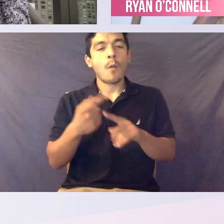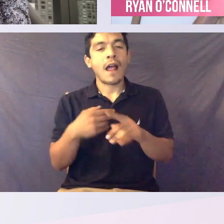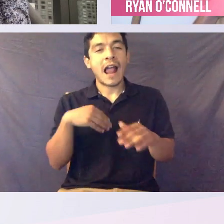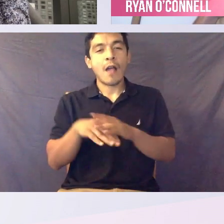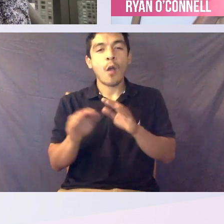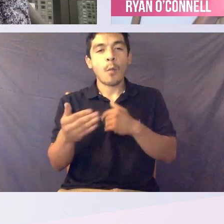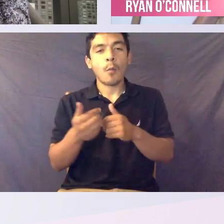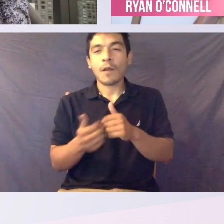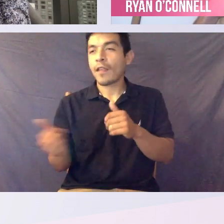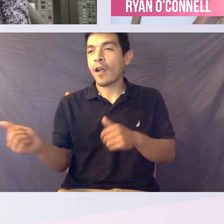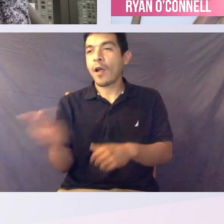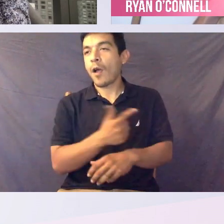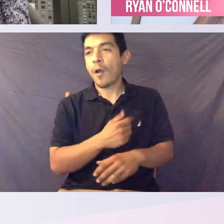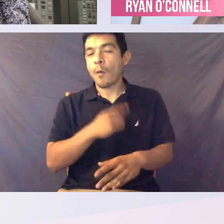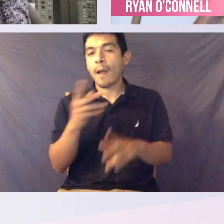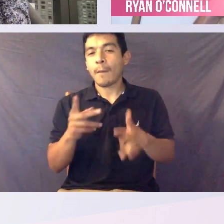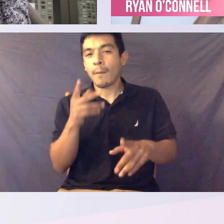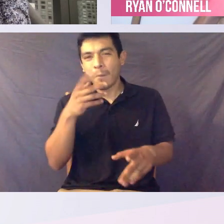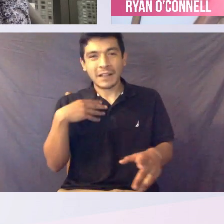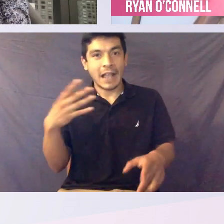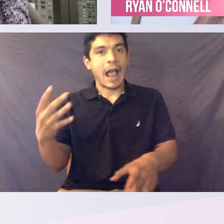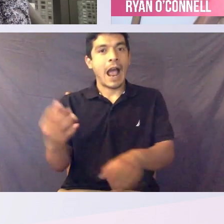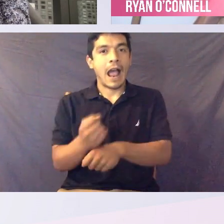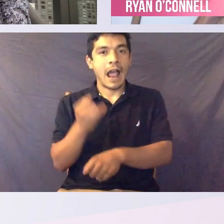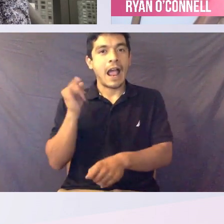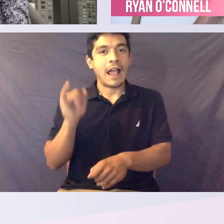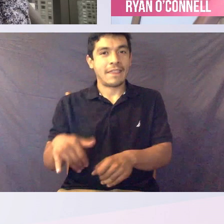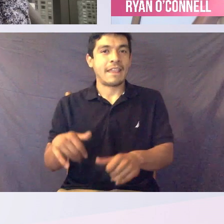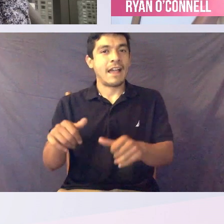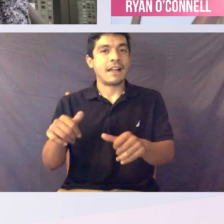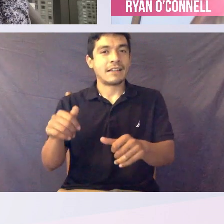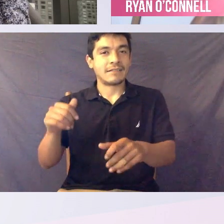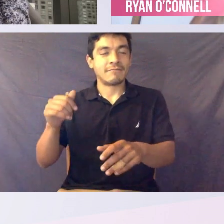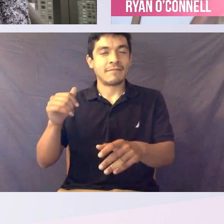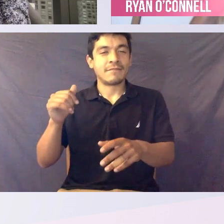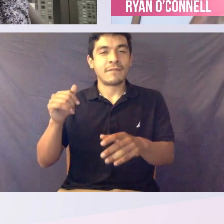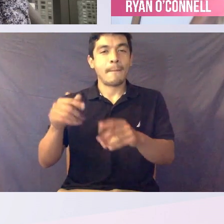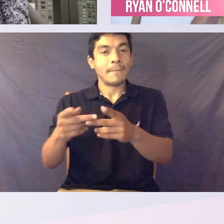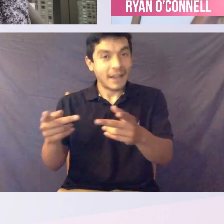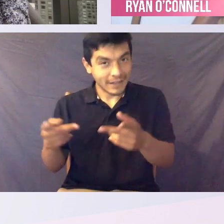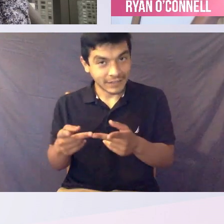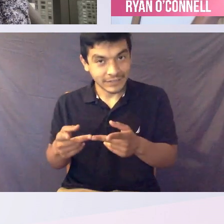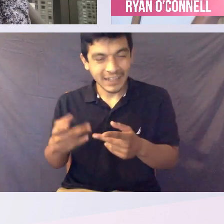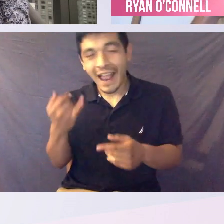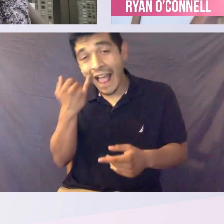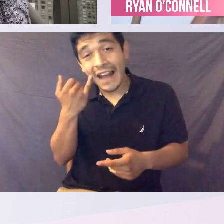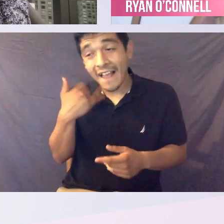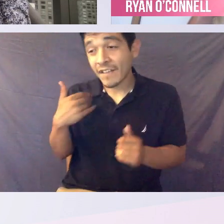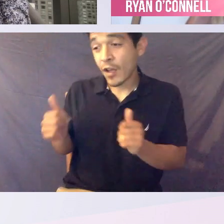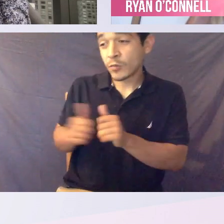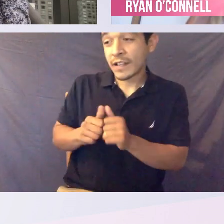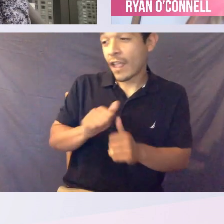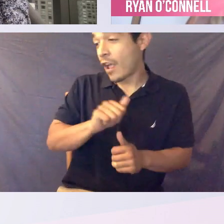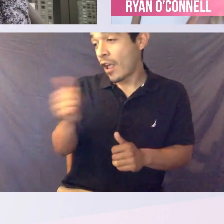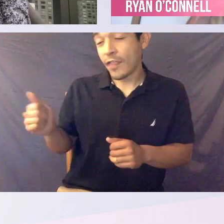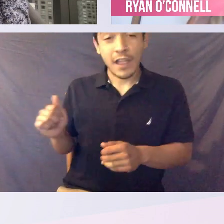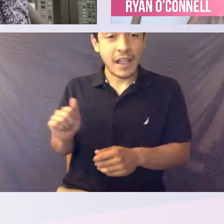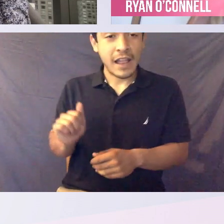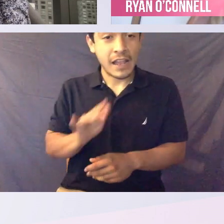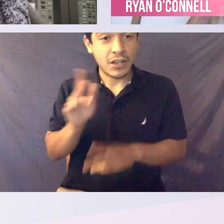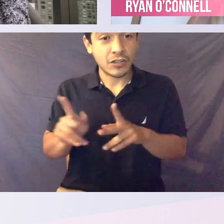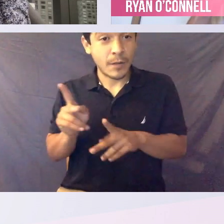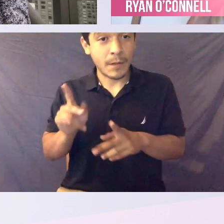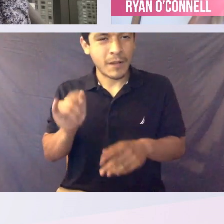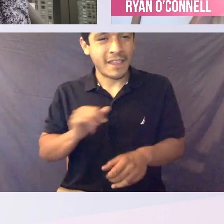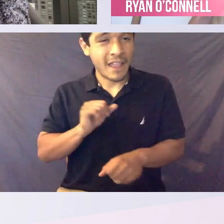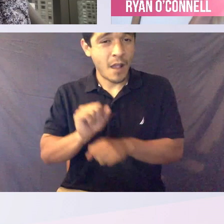white people, because I was like, I got the spot, you know? And if I was surrounded and working with other Asian people, then my work was lesser, which is